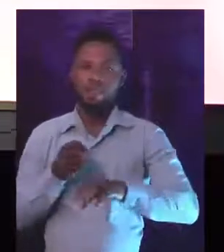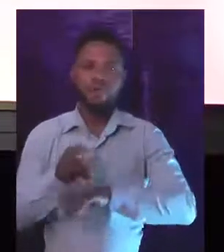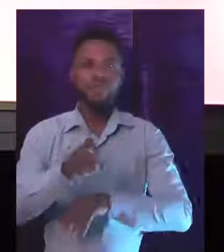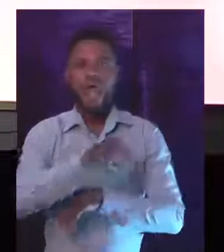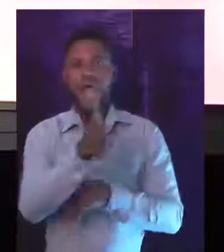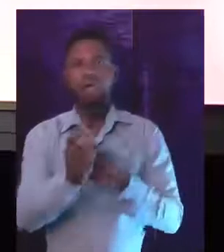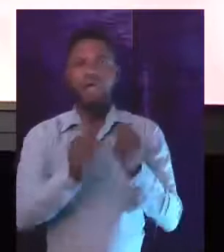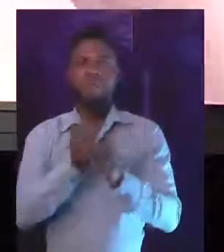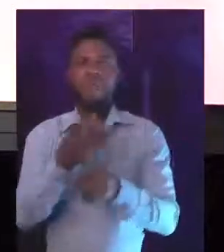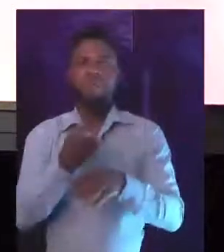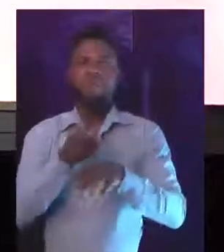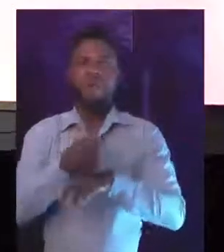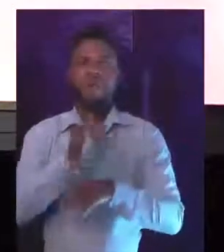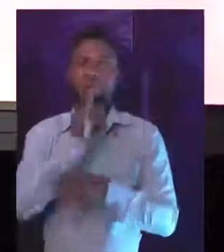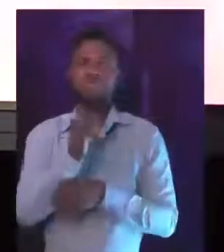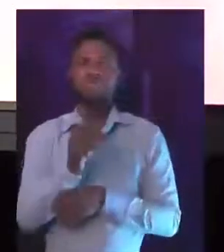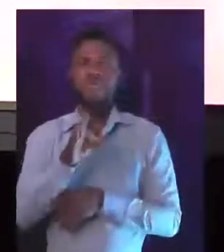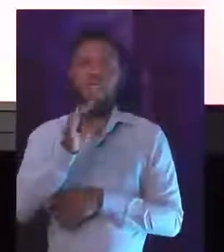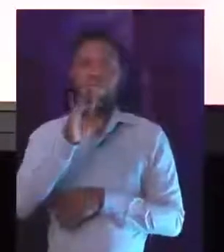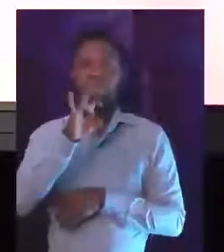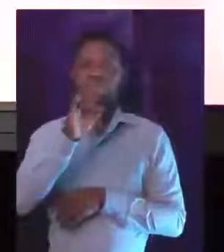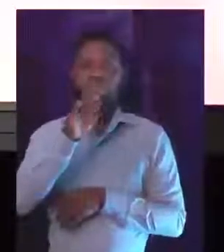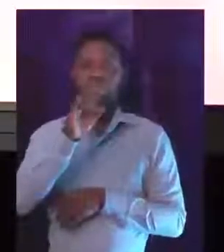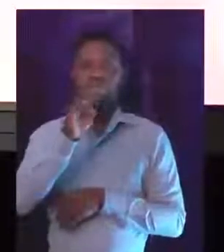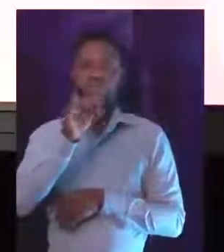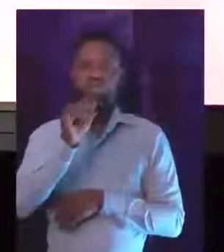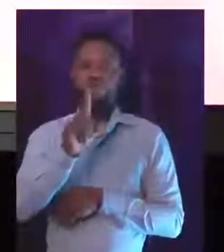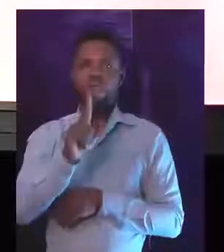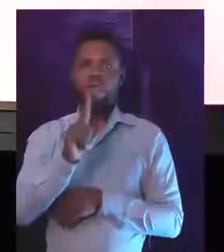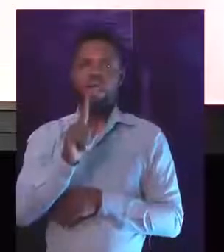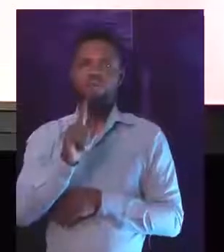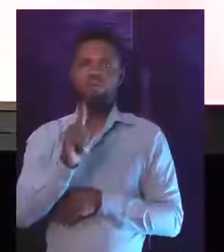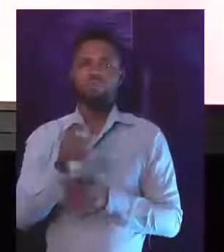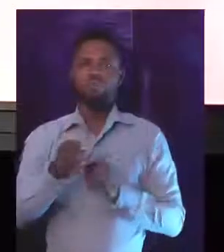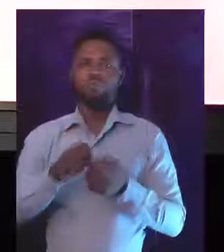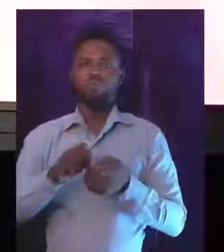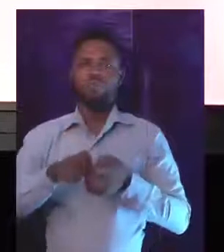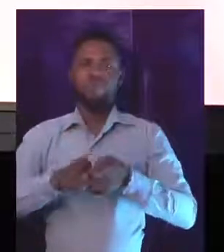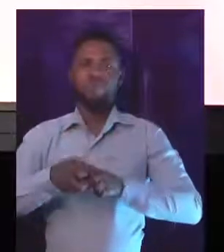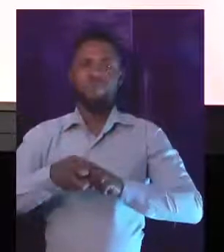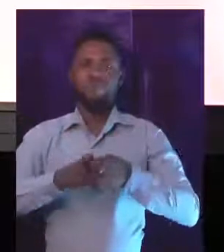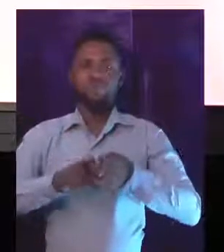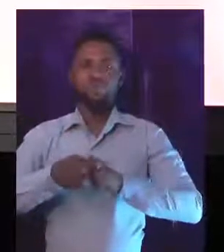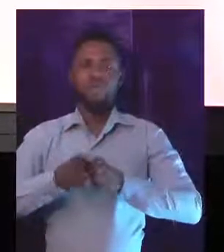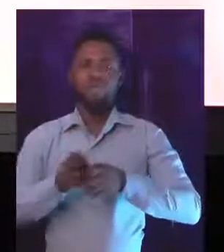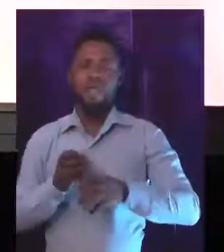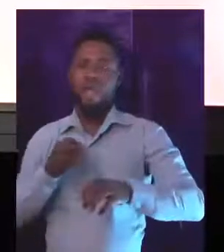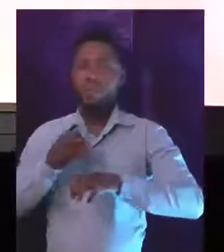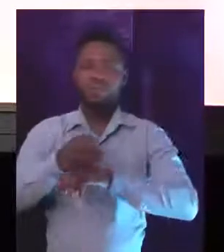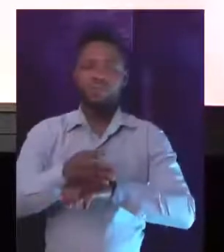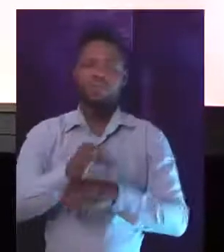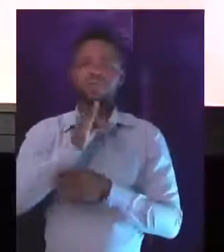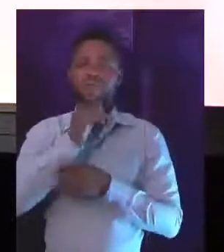magnetic force. That is magnetic force. Another type of force is frictional force. Say that.